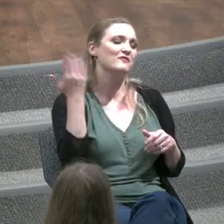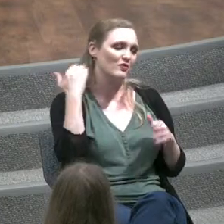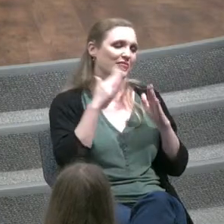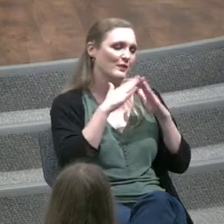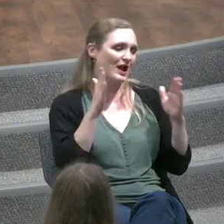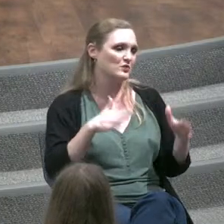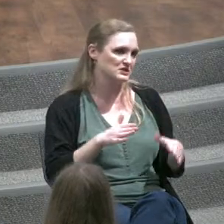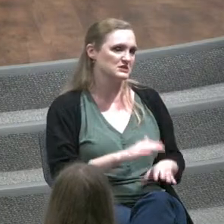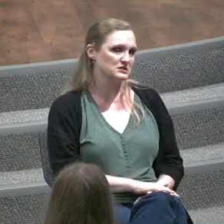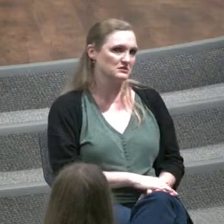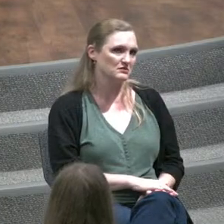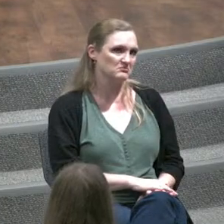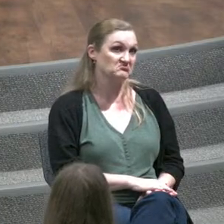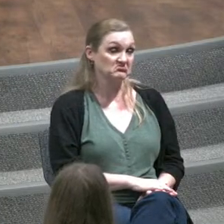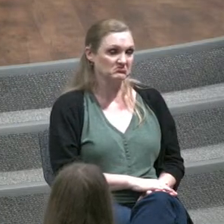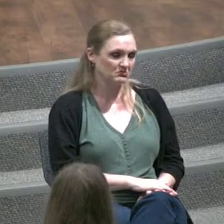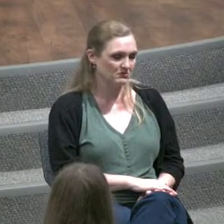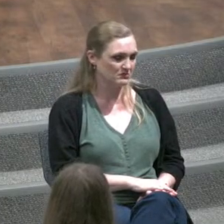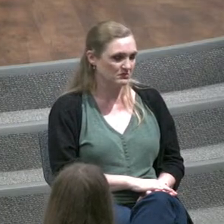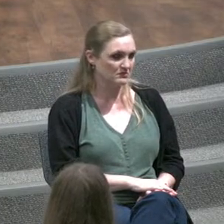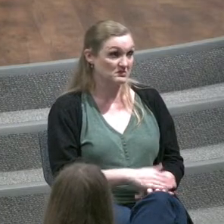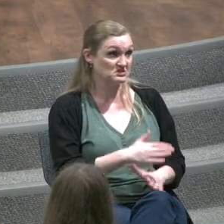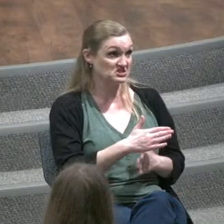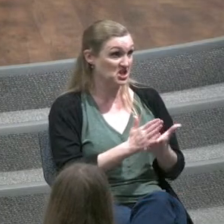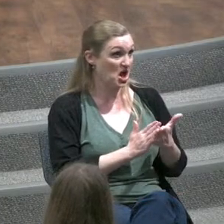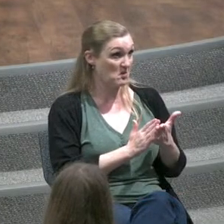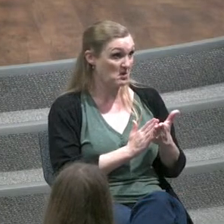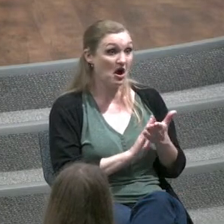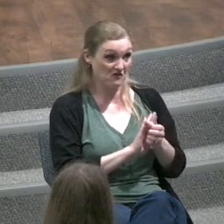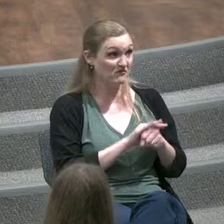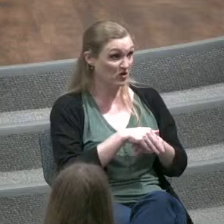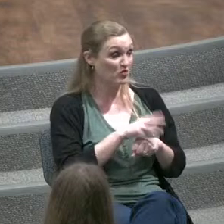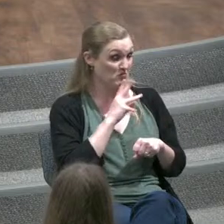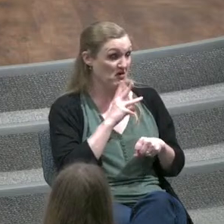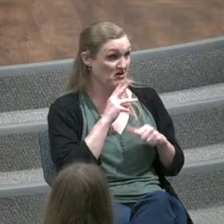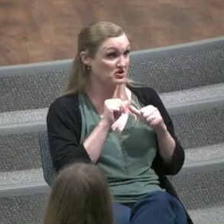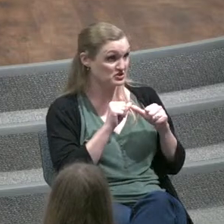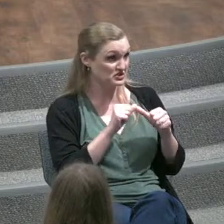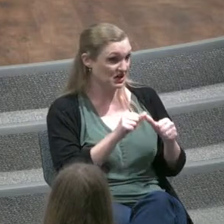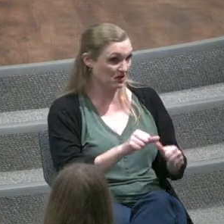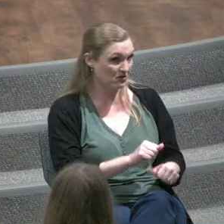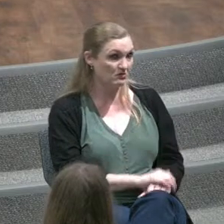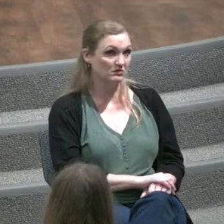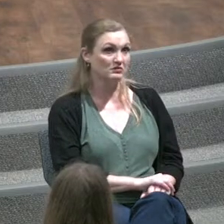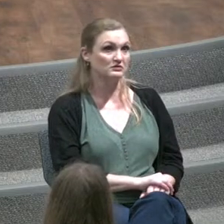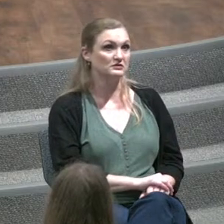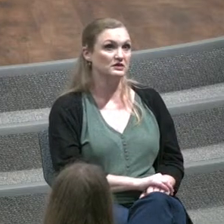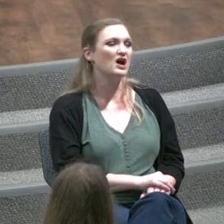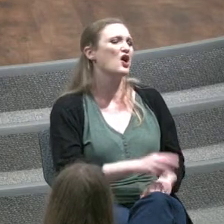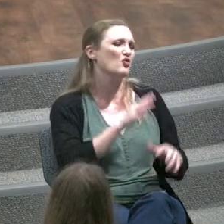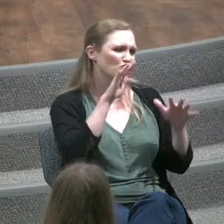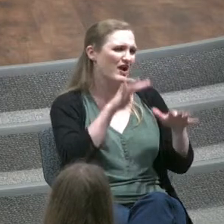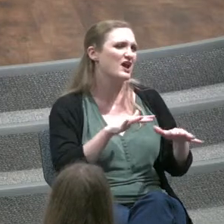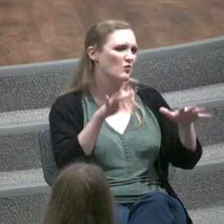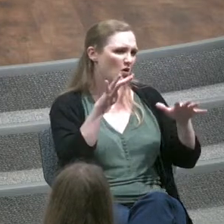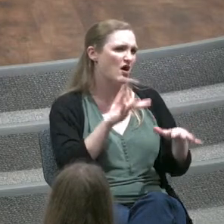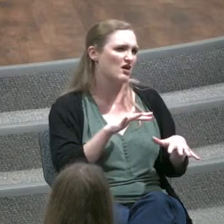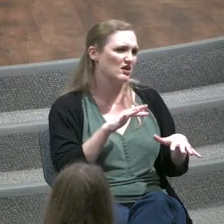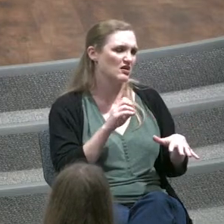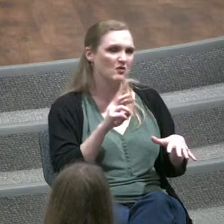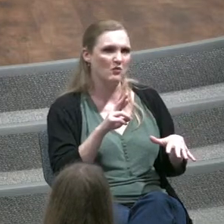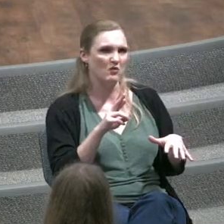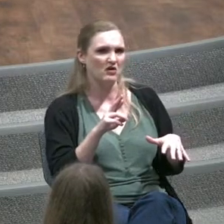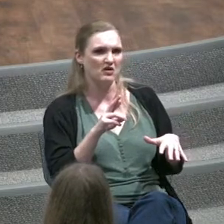And so, in some of these, still filled with water. They're tapped into, they're filling with rainwater, or they're tapped into